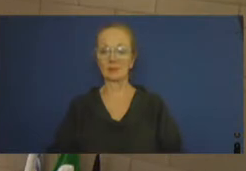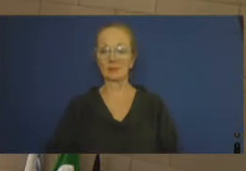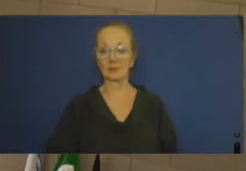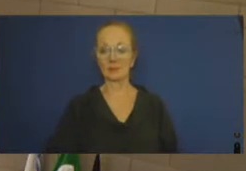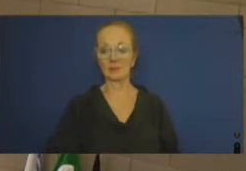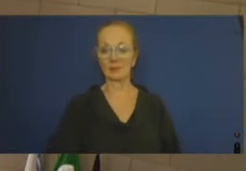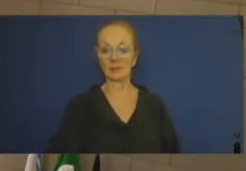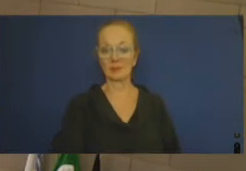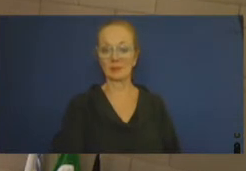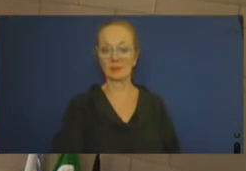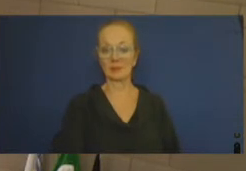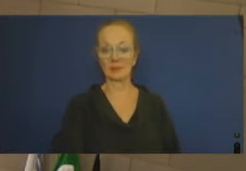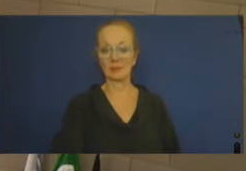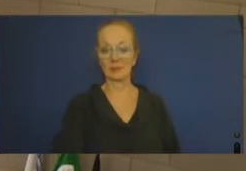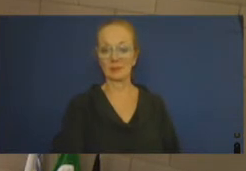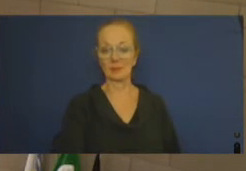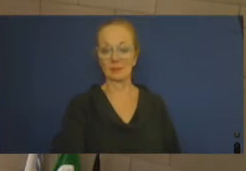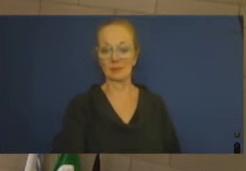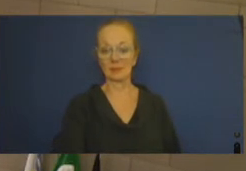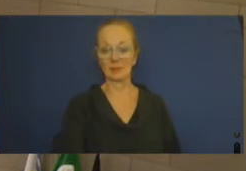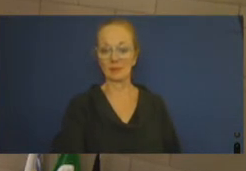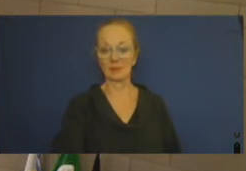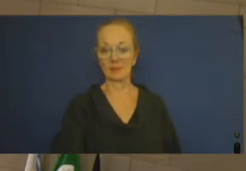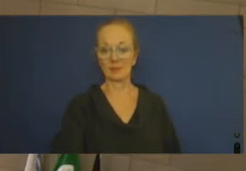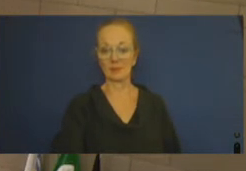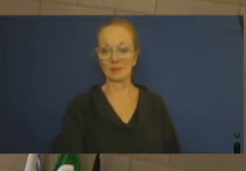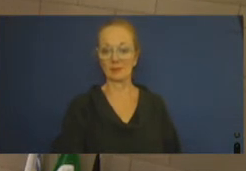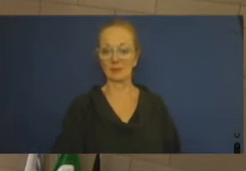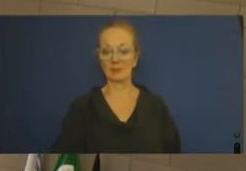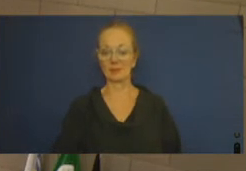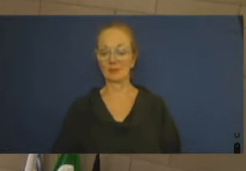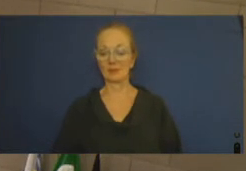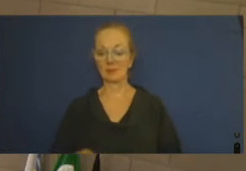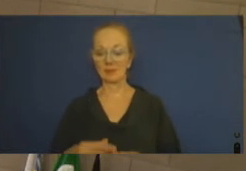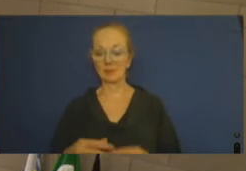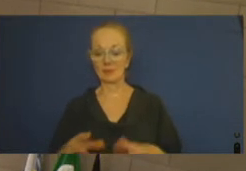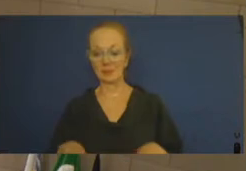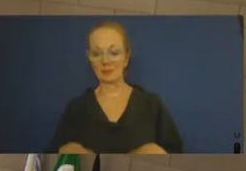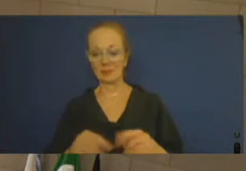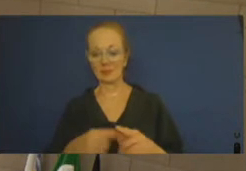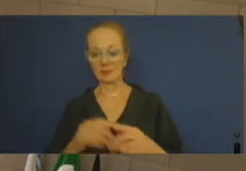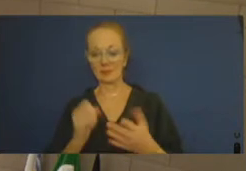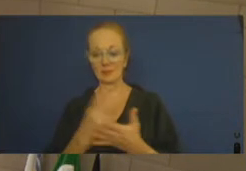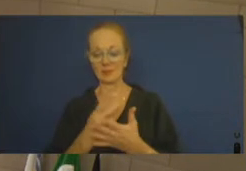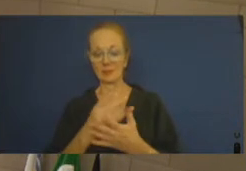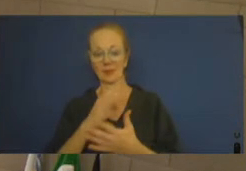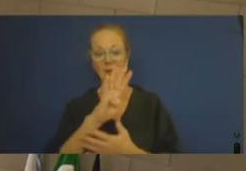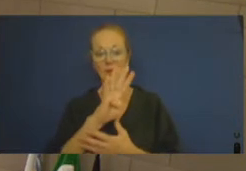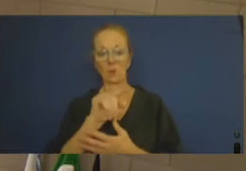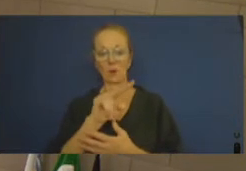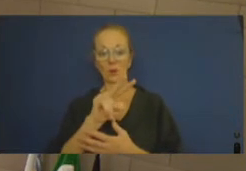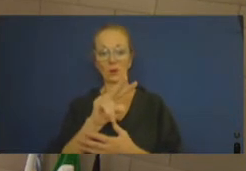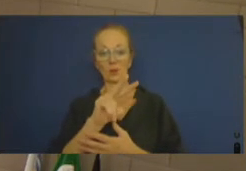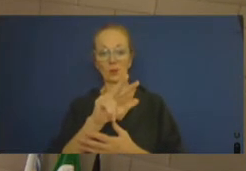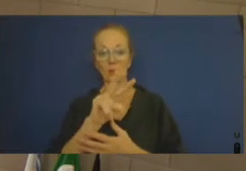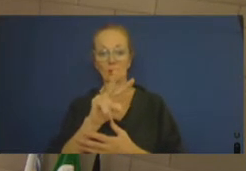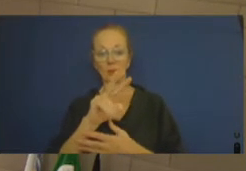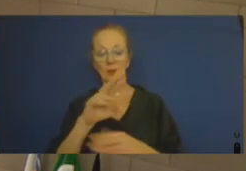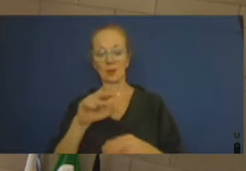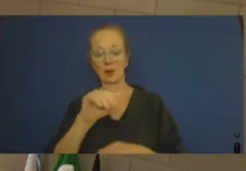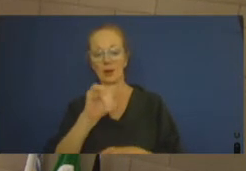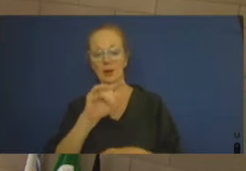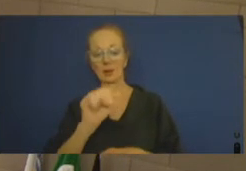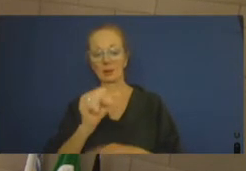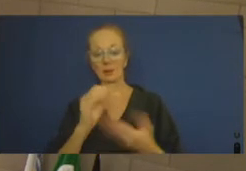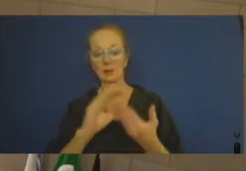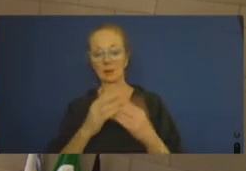of city-owned land for West Sugar Creek redevelopment. Adopt a resolution approving the sale of 4.32 acres of city-owned property